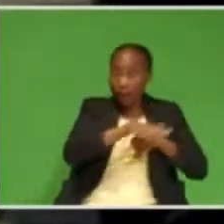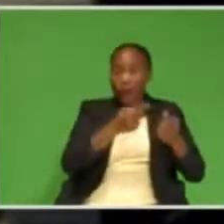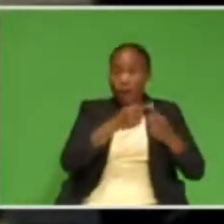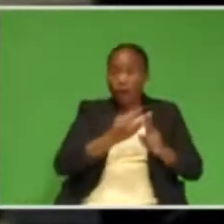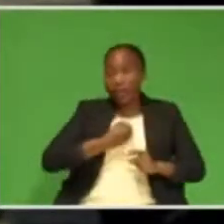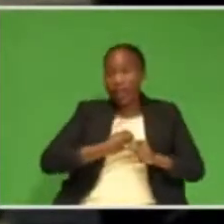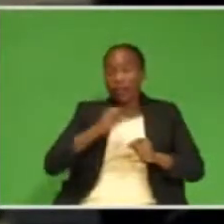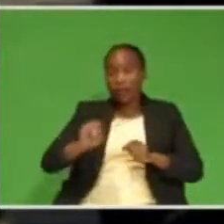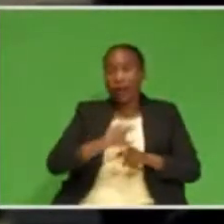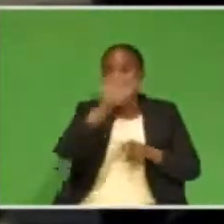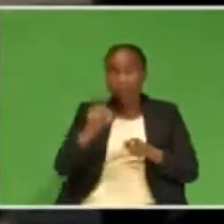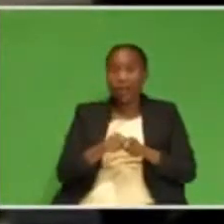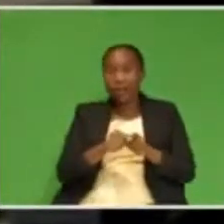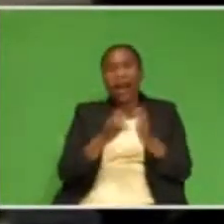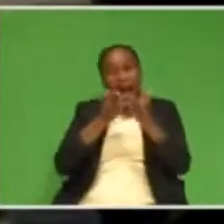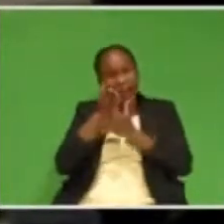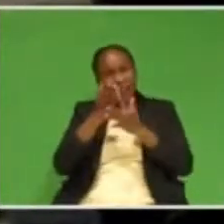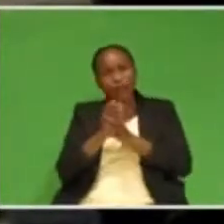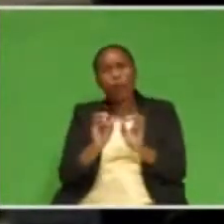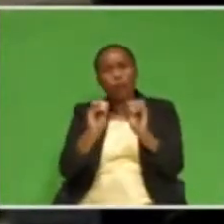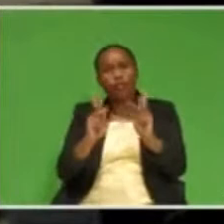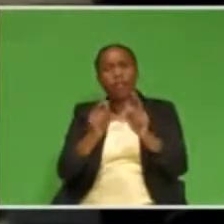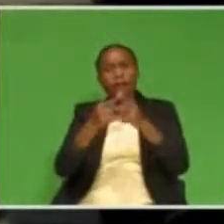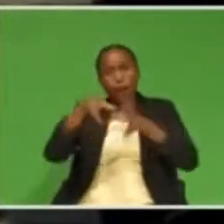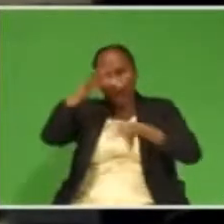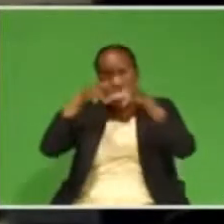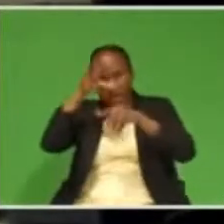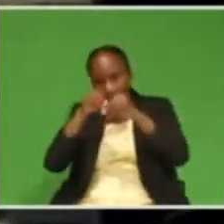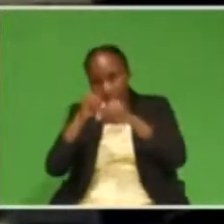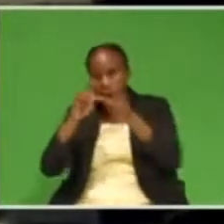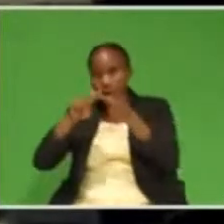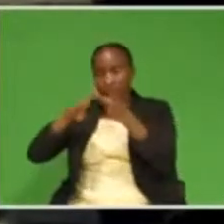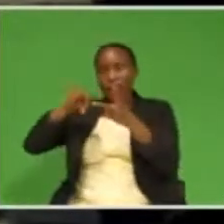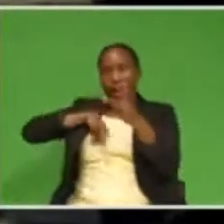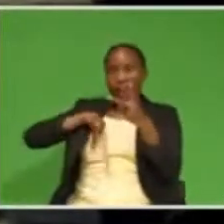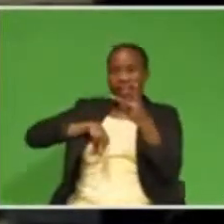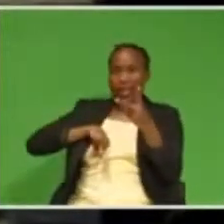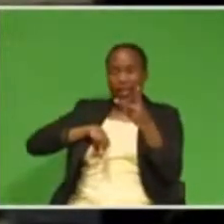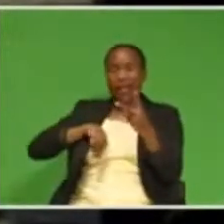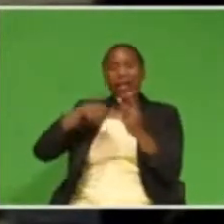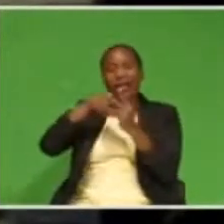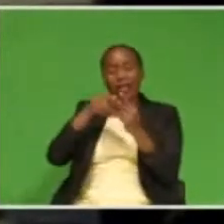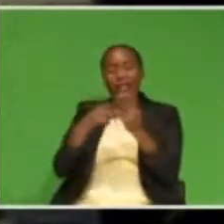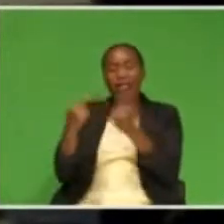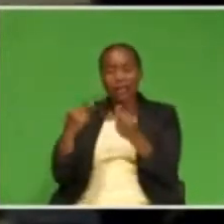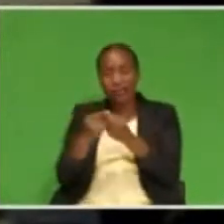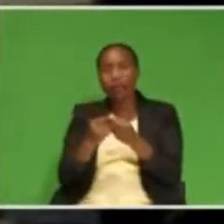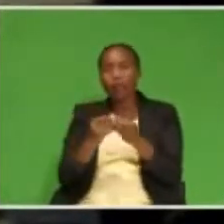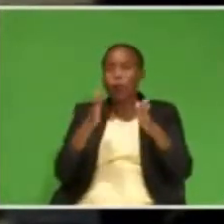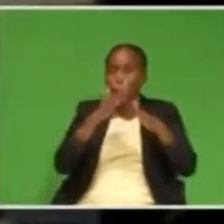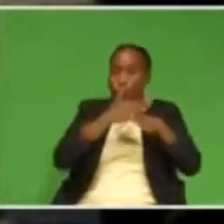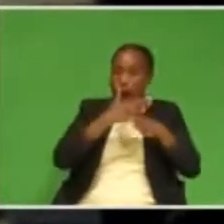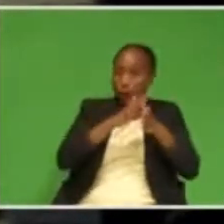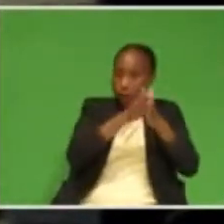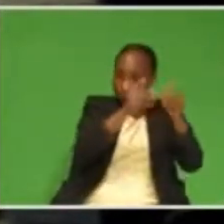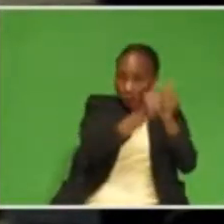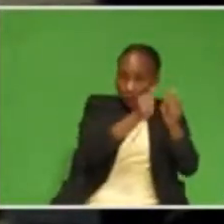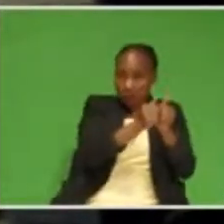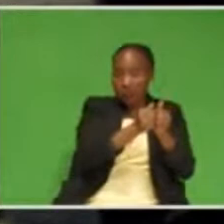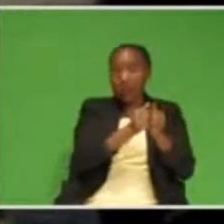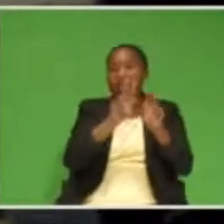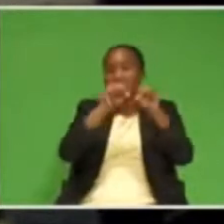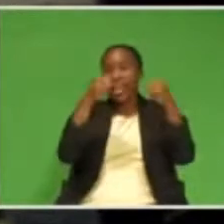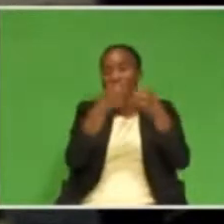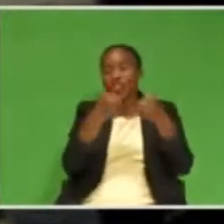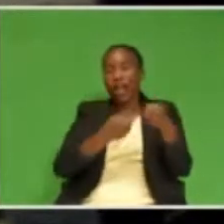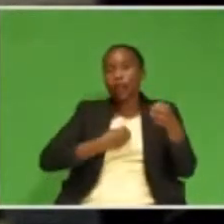access opportunities for learning and earning. This has been done in close collaboration with the National Youth